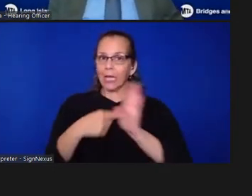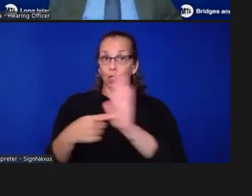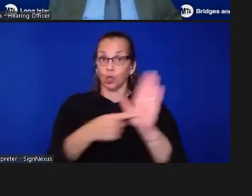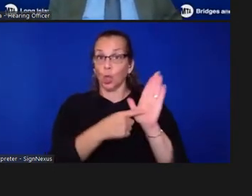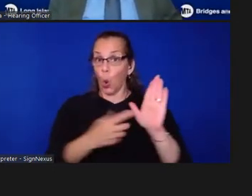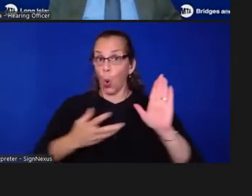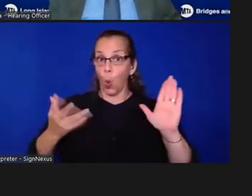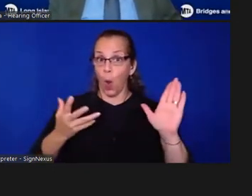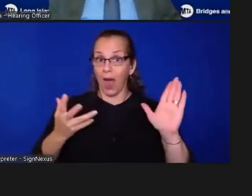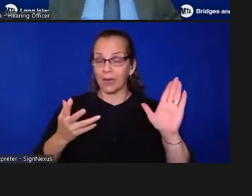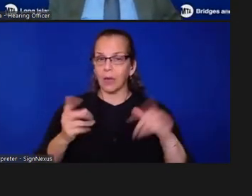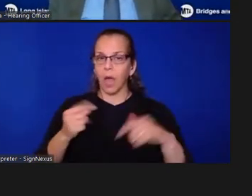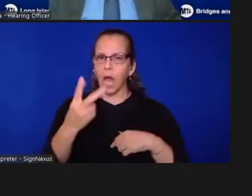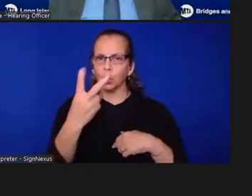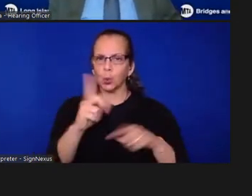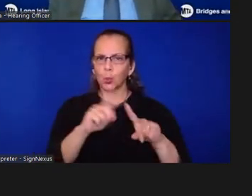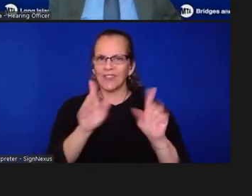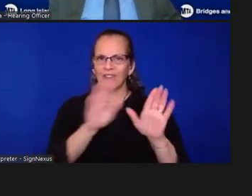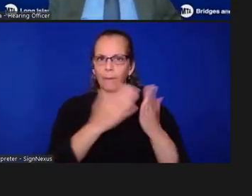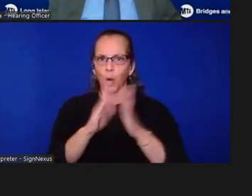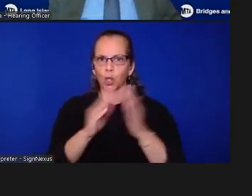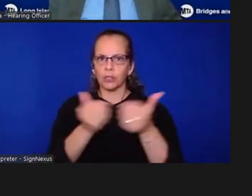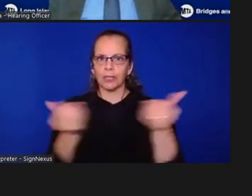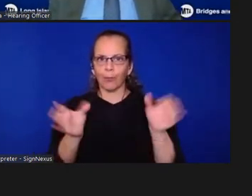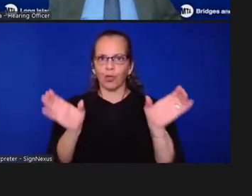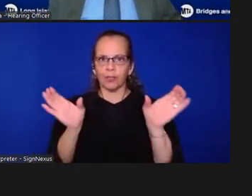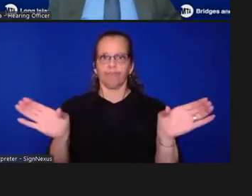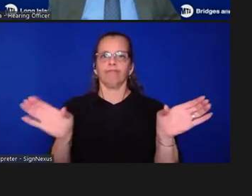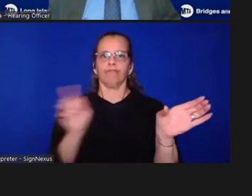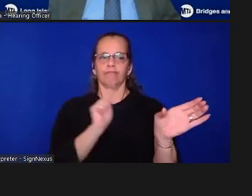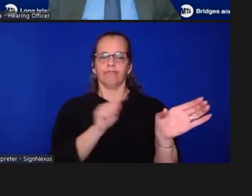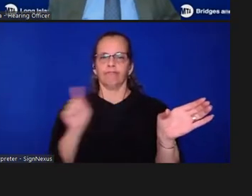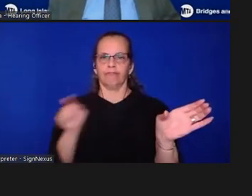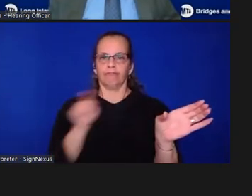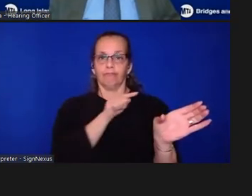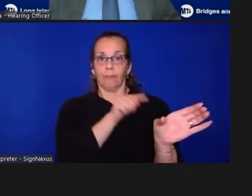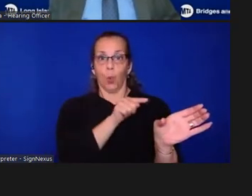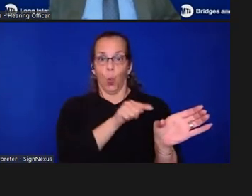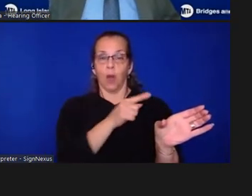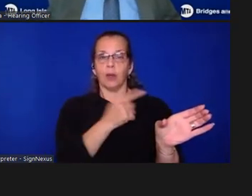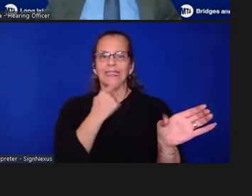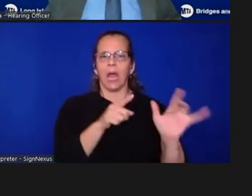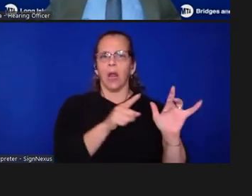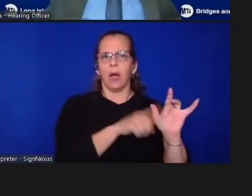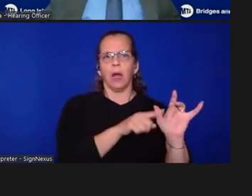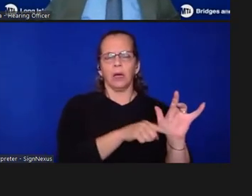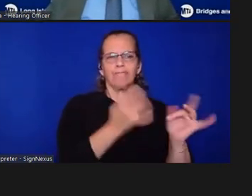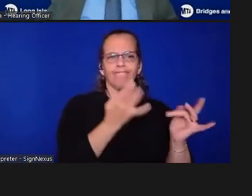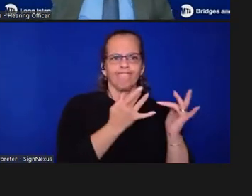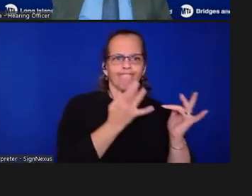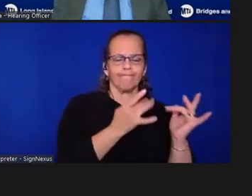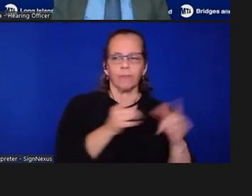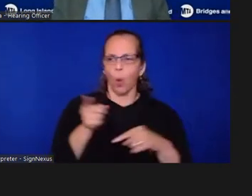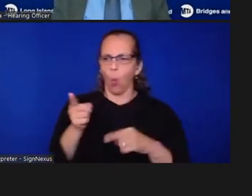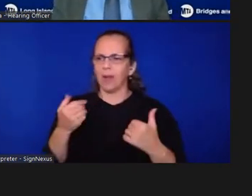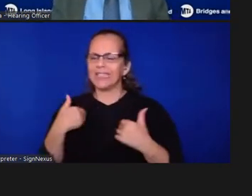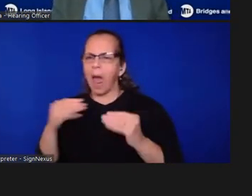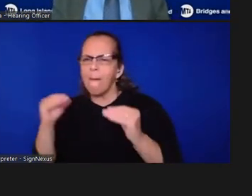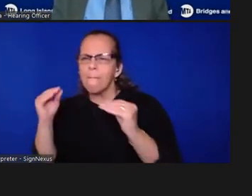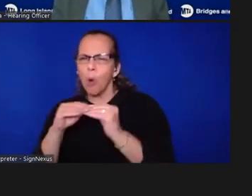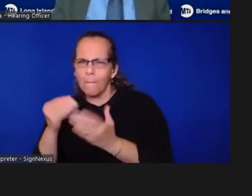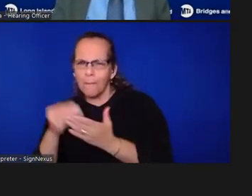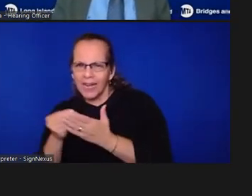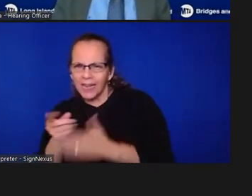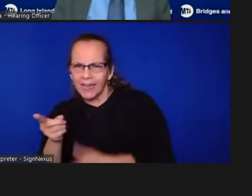two sets of books one that said that you were been uh had a deficit and one that said you had a surplus I haven't